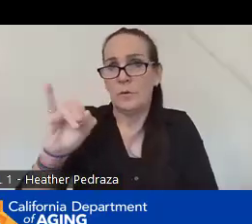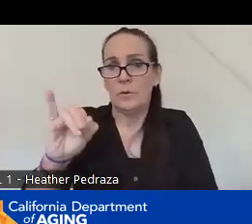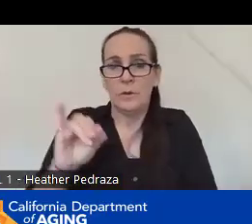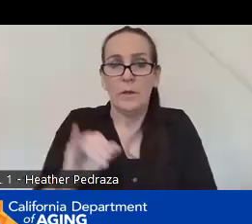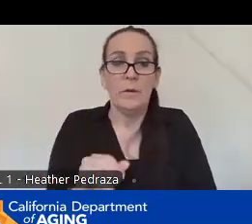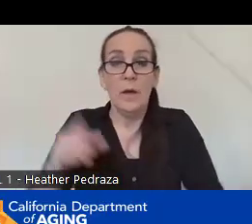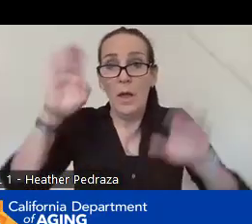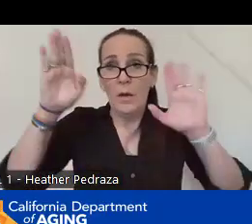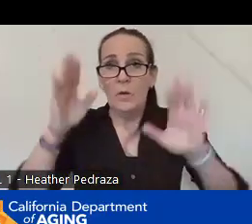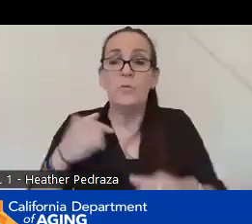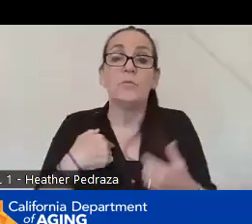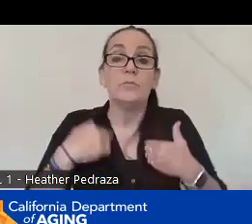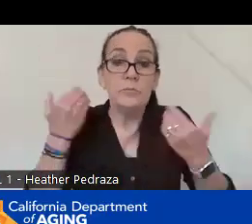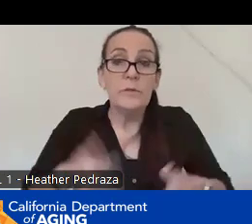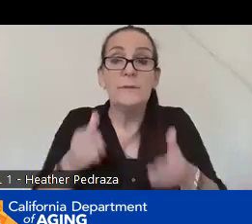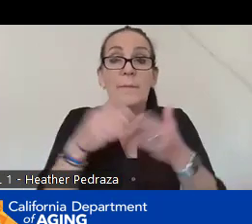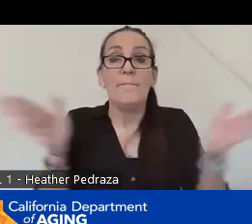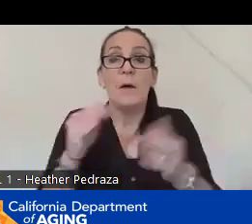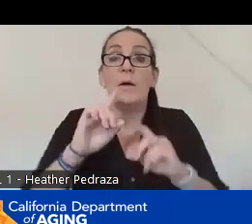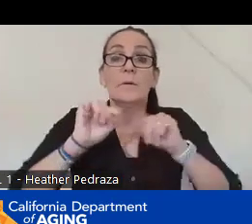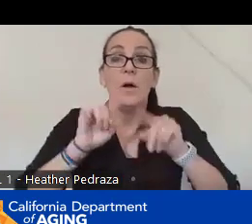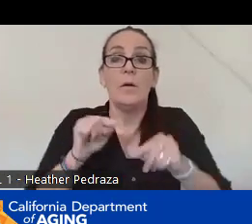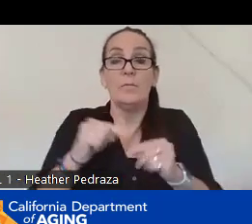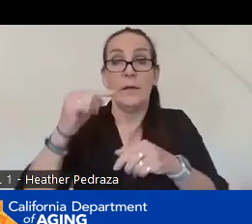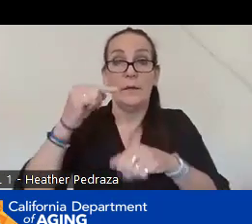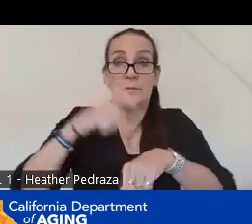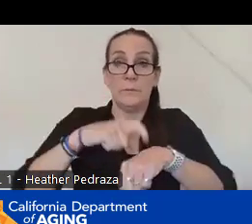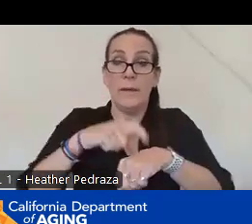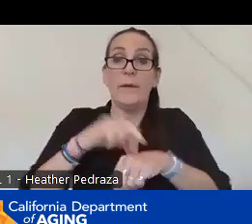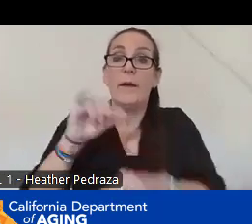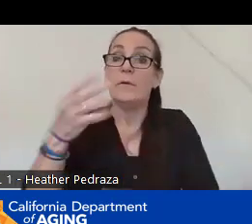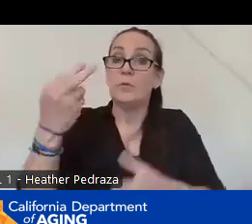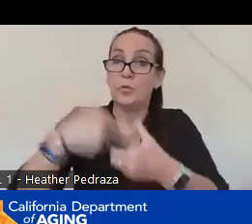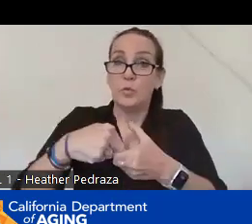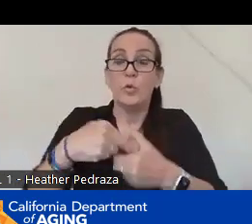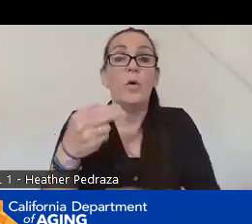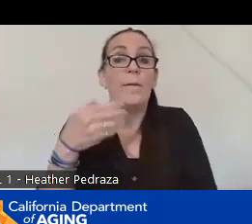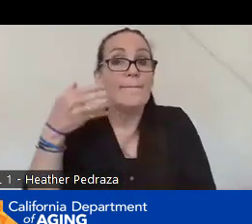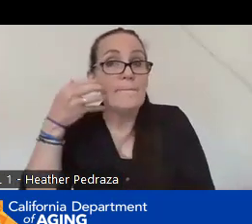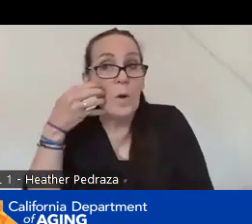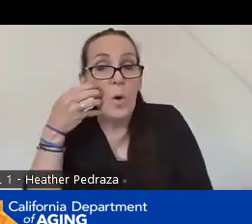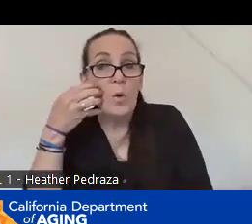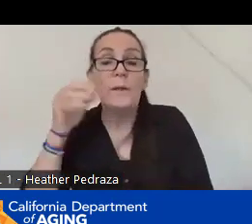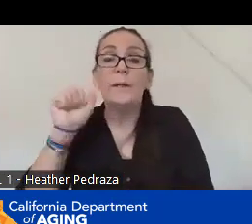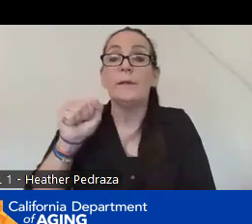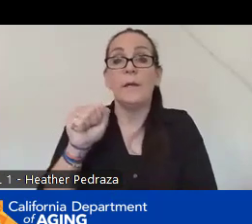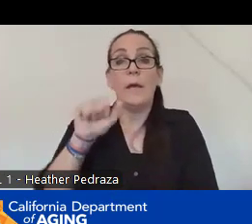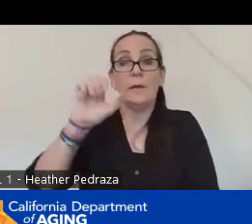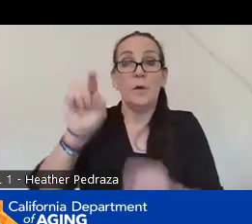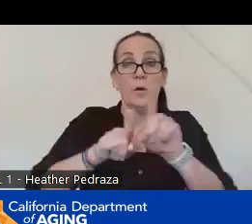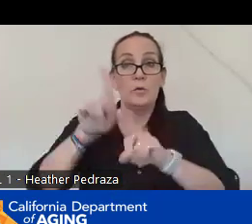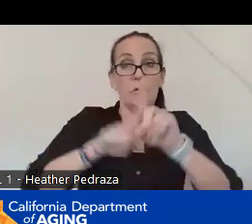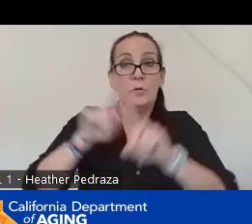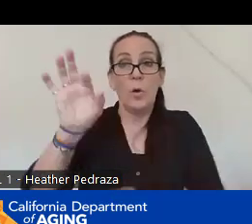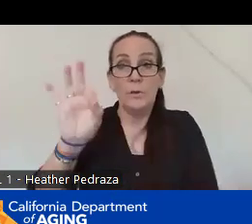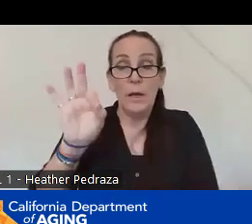Hello, this is our public comment period. If you're joining by phone, you can press *9 and